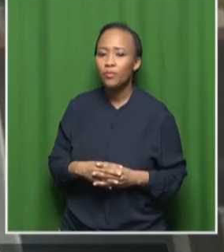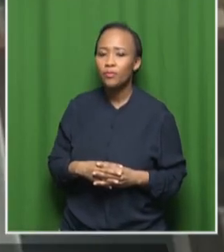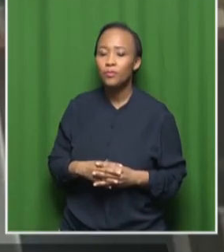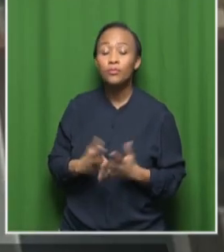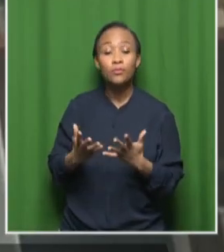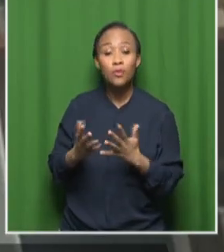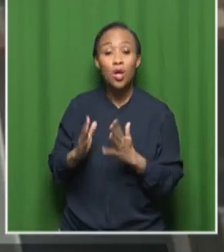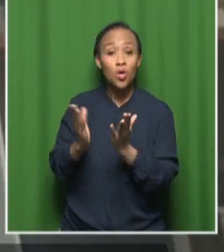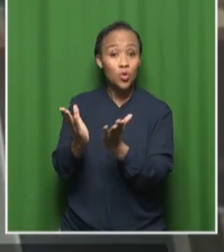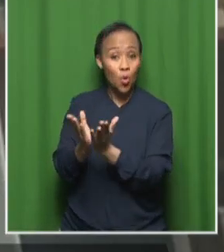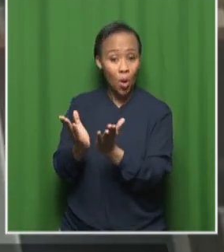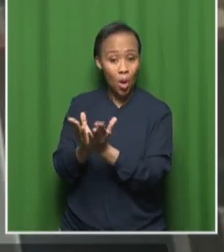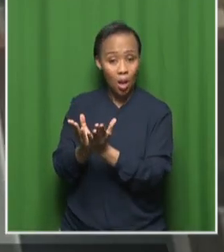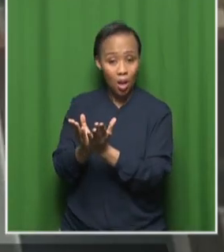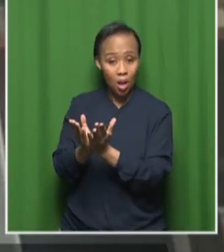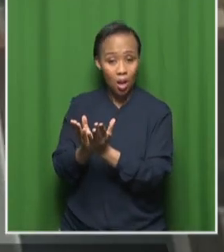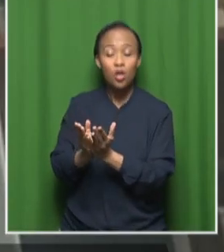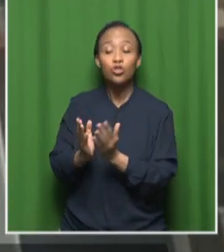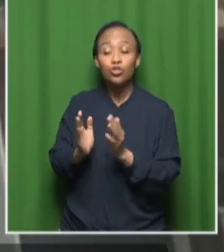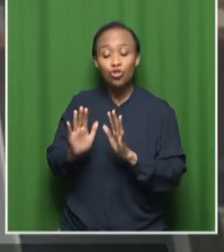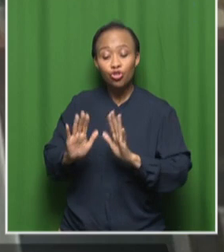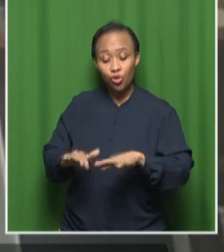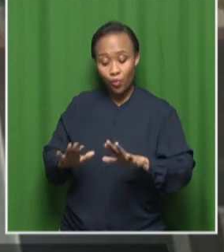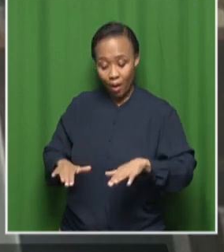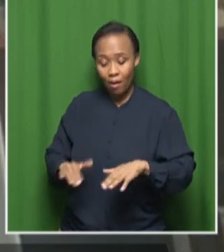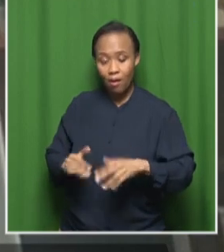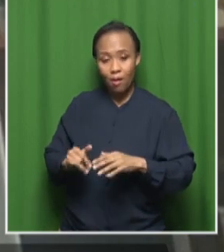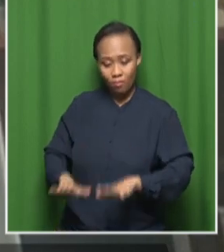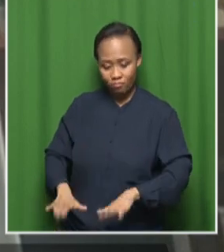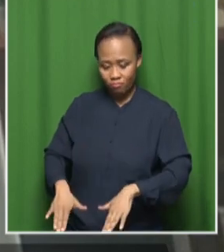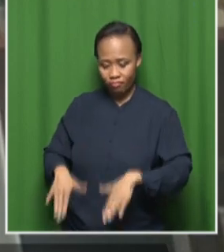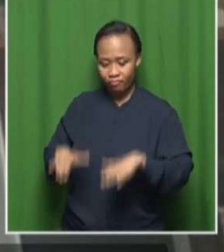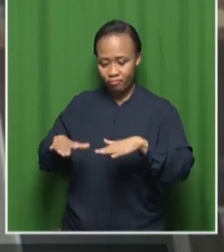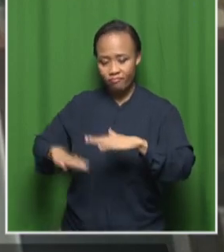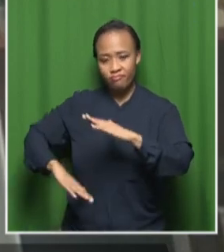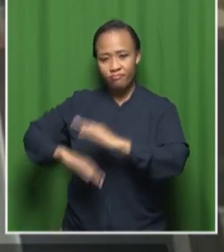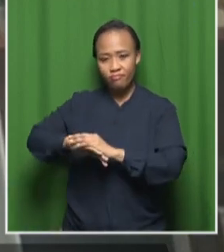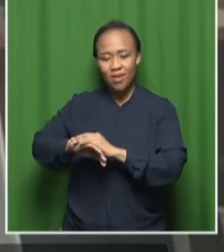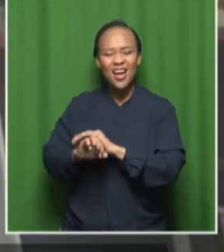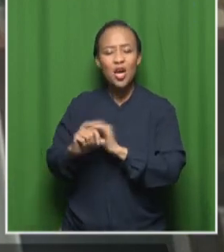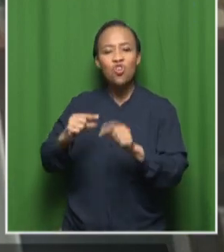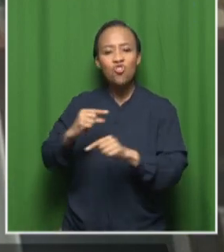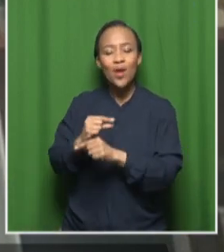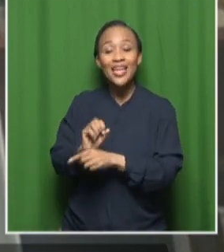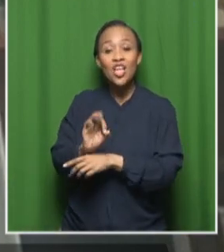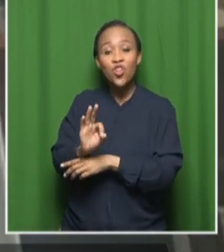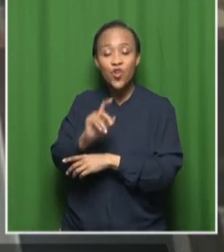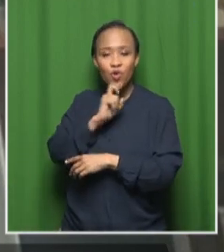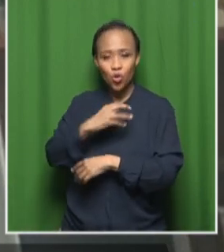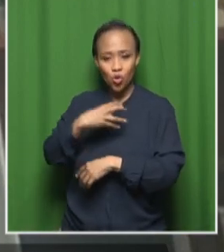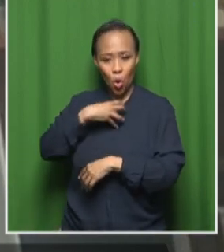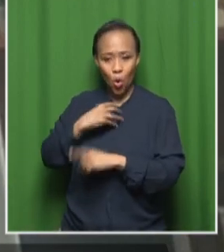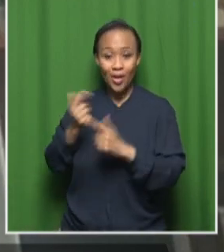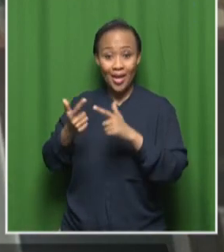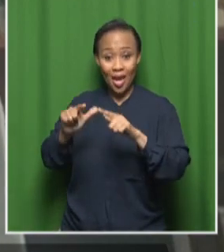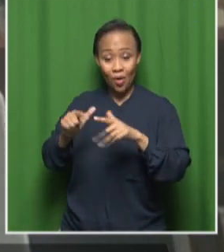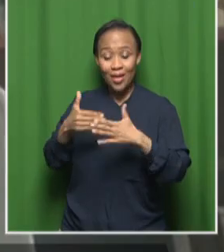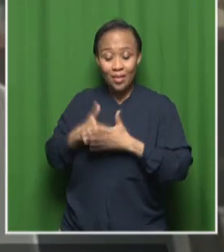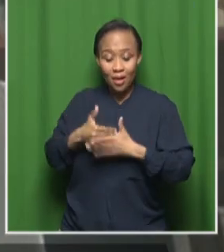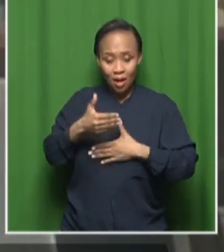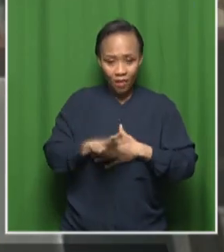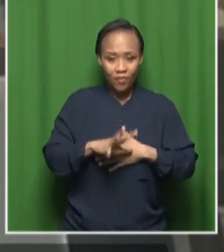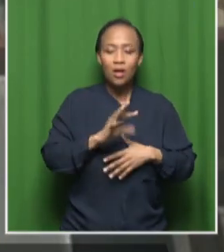children are taught up until grade 3 Yes. in their home language. And after that, mainly they go on and they learn English,